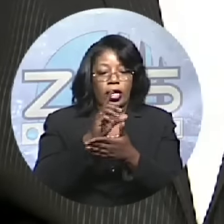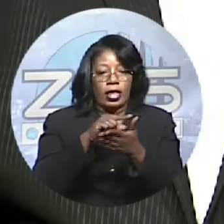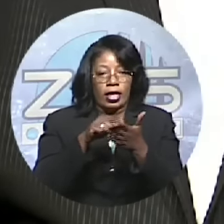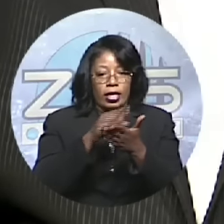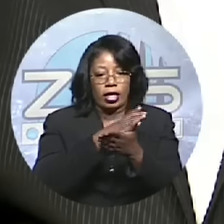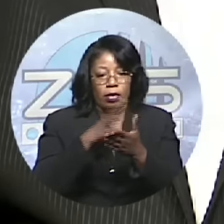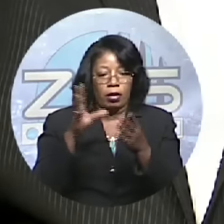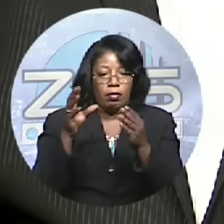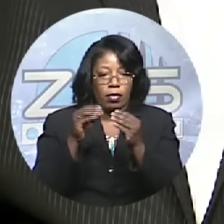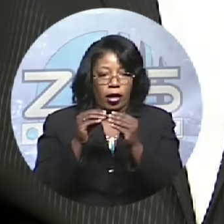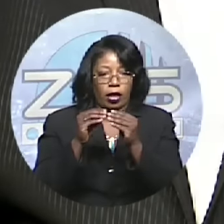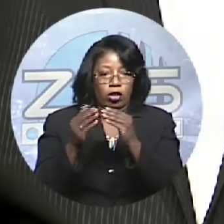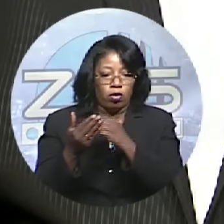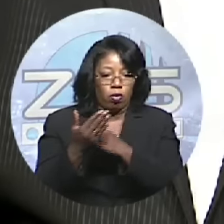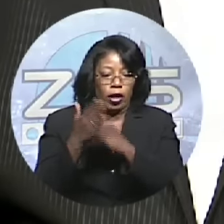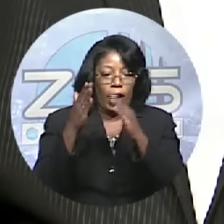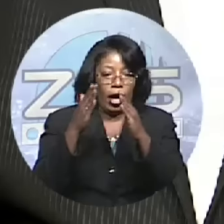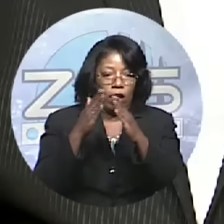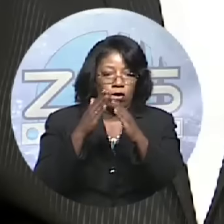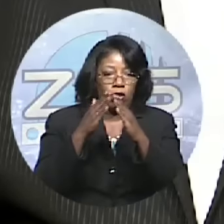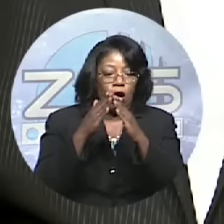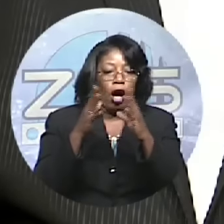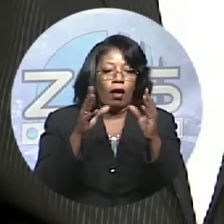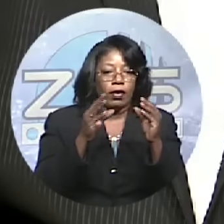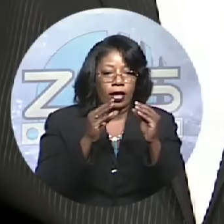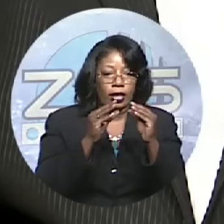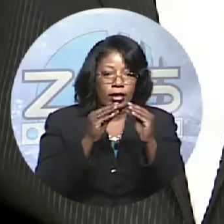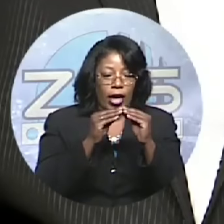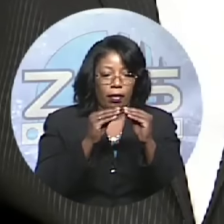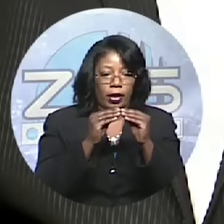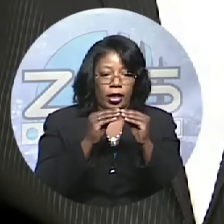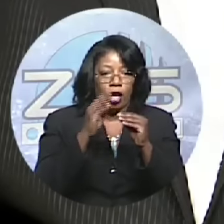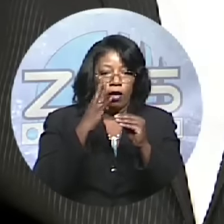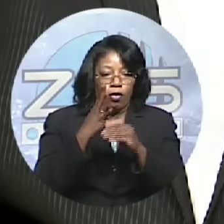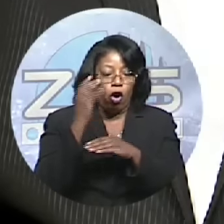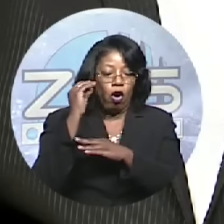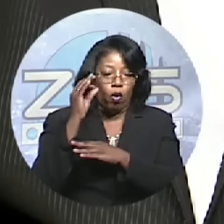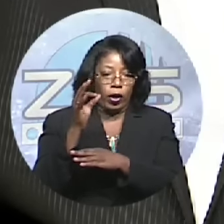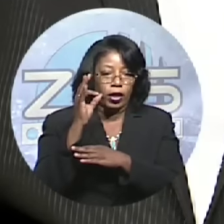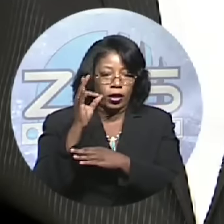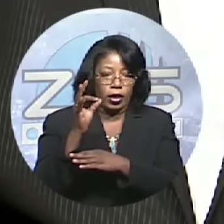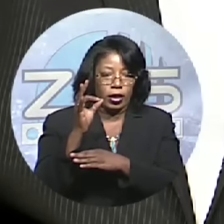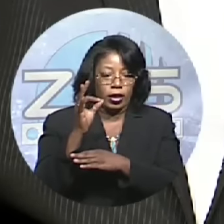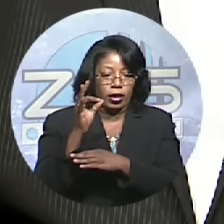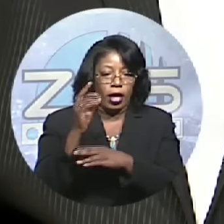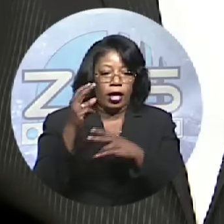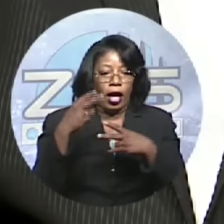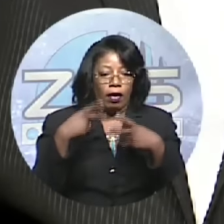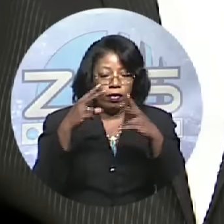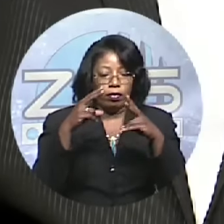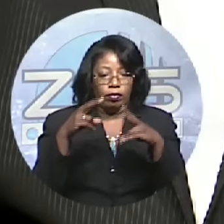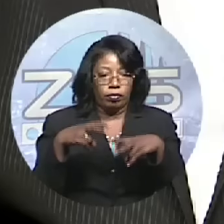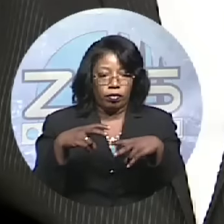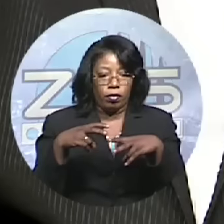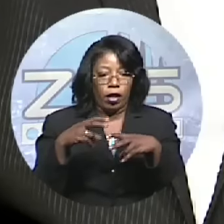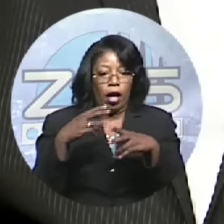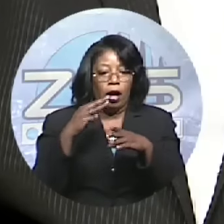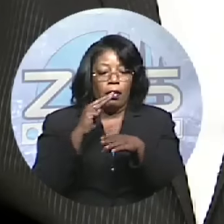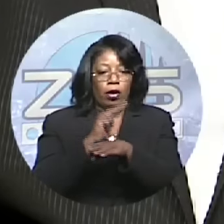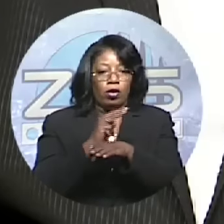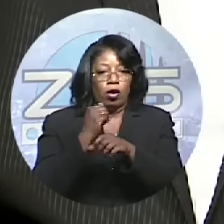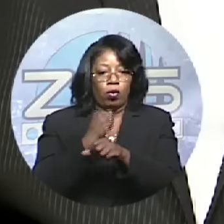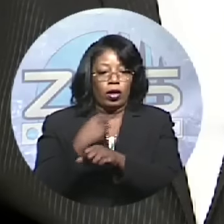at the House of Assembly, where four witnesses were expected to appear. They include the quantity surveyor, Ministry of Works